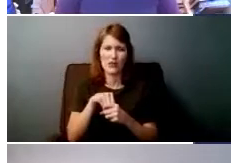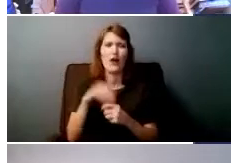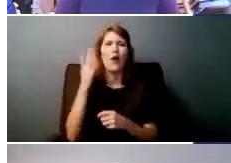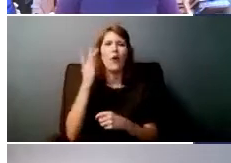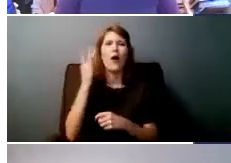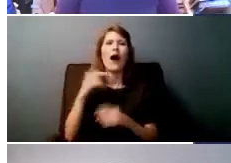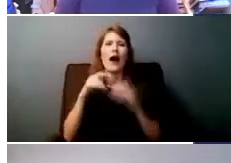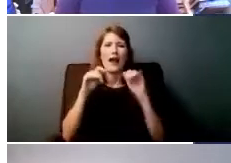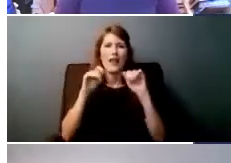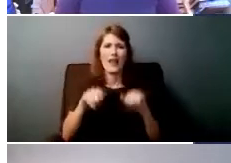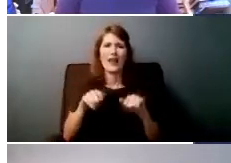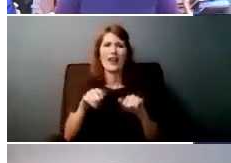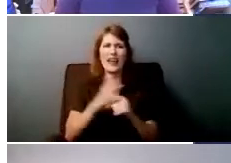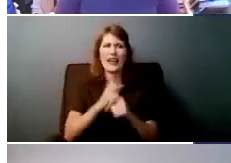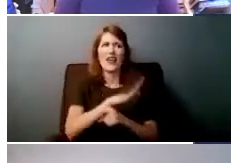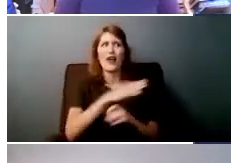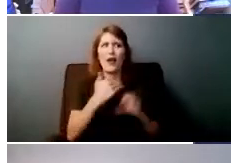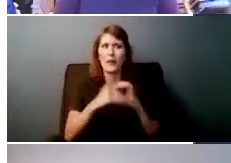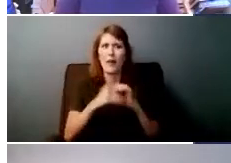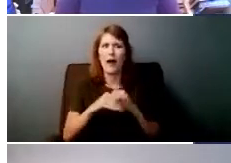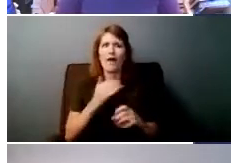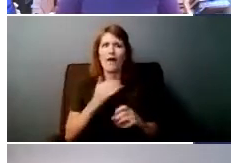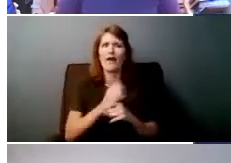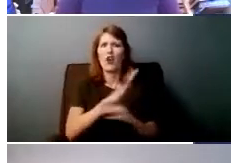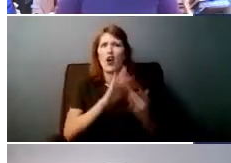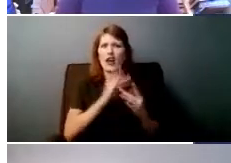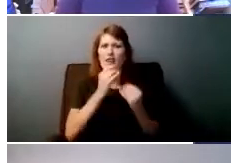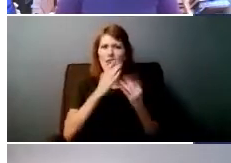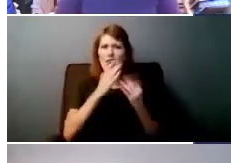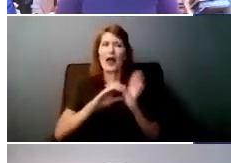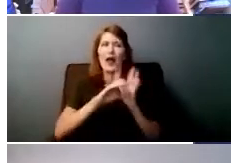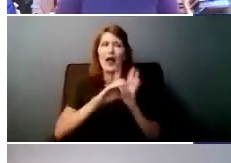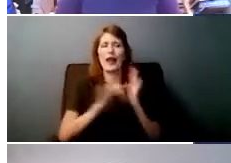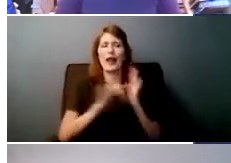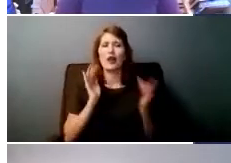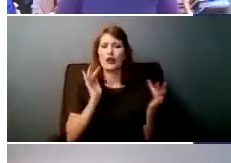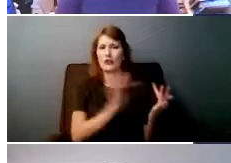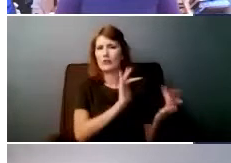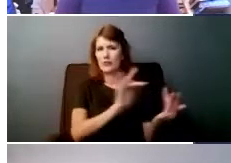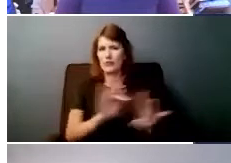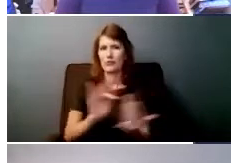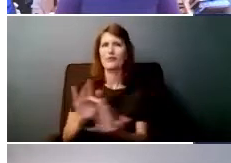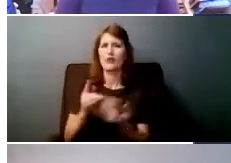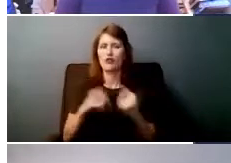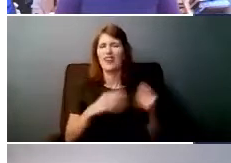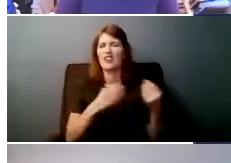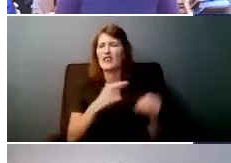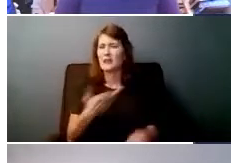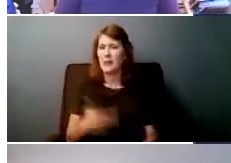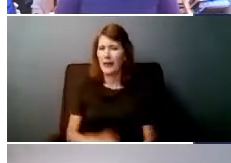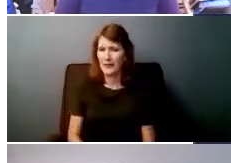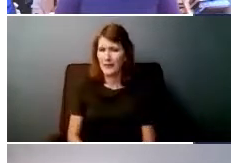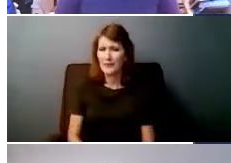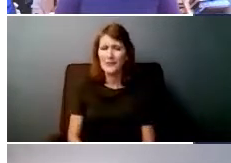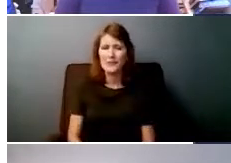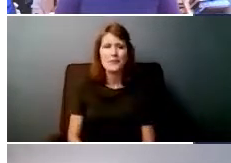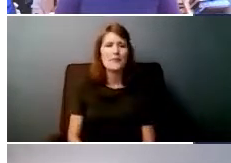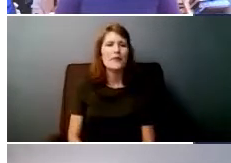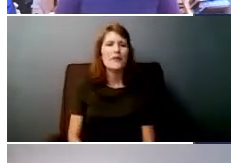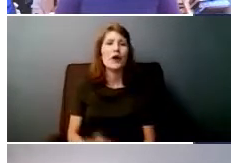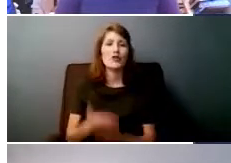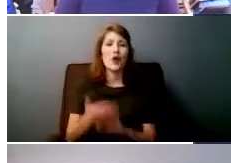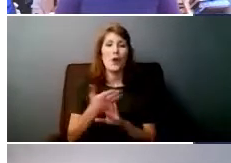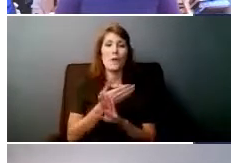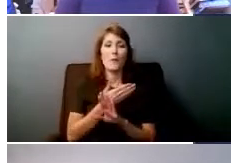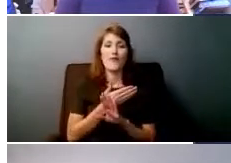email address, capture their contact information, and later on reach out and try to sell something. So before you begin looking